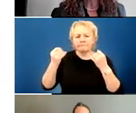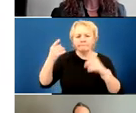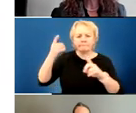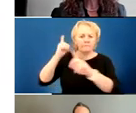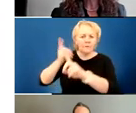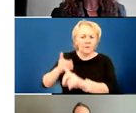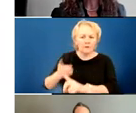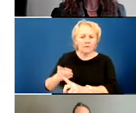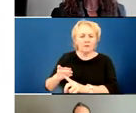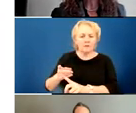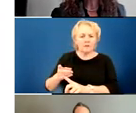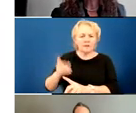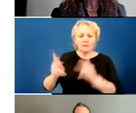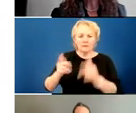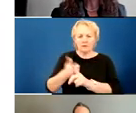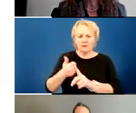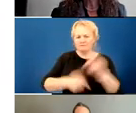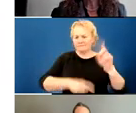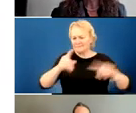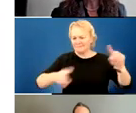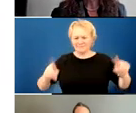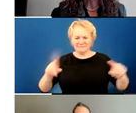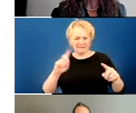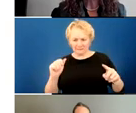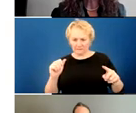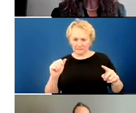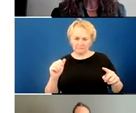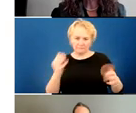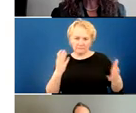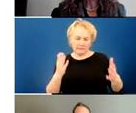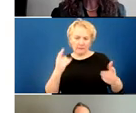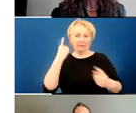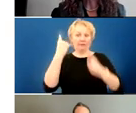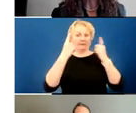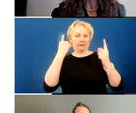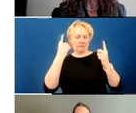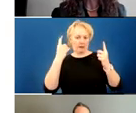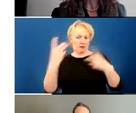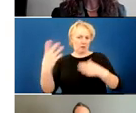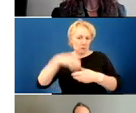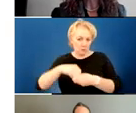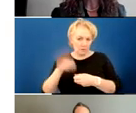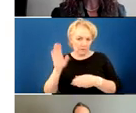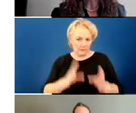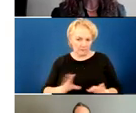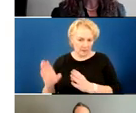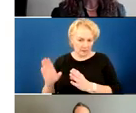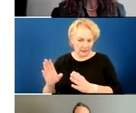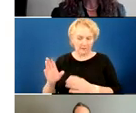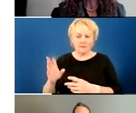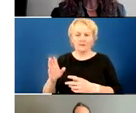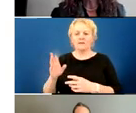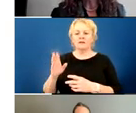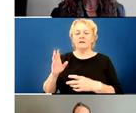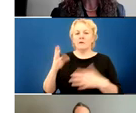that individuals with different disabilities might want to take in consideration when they're planning that kit and thinking about